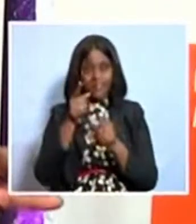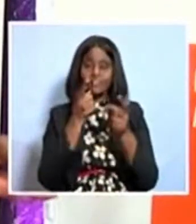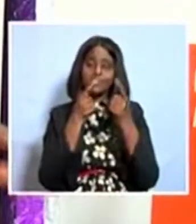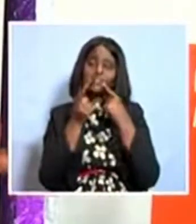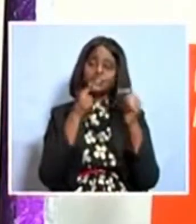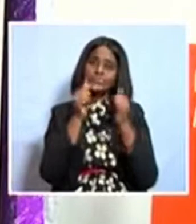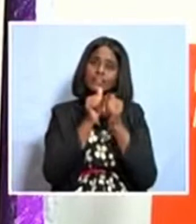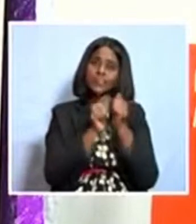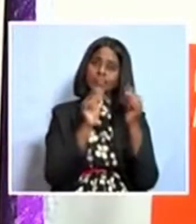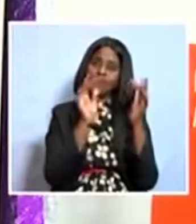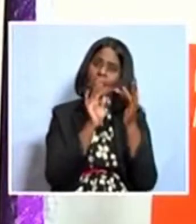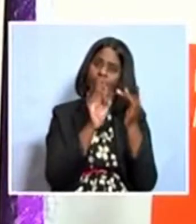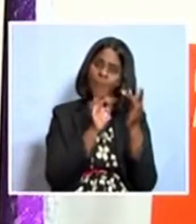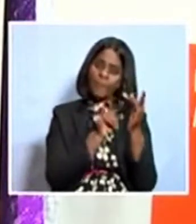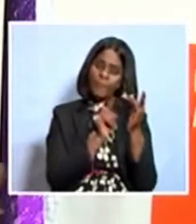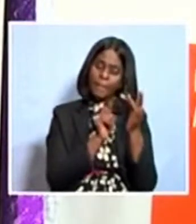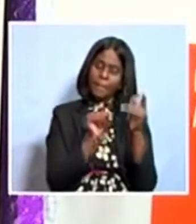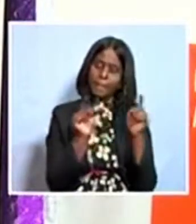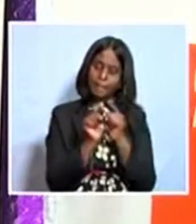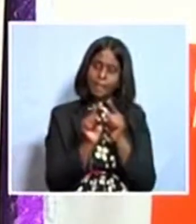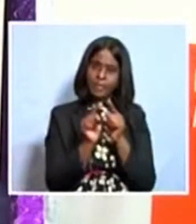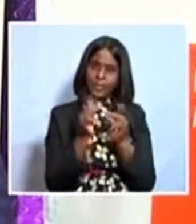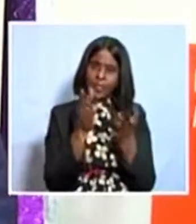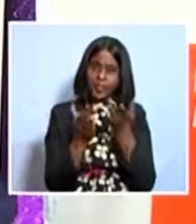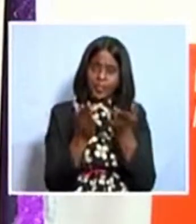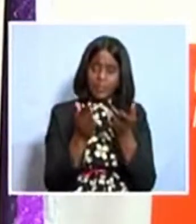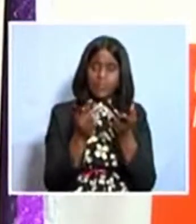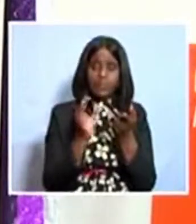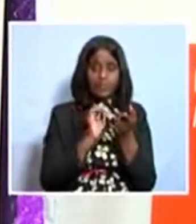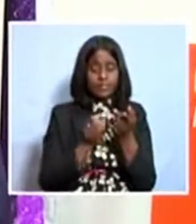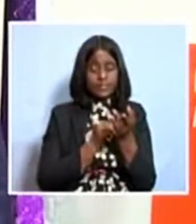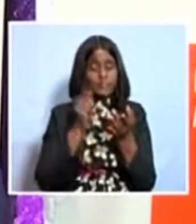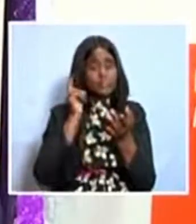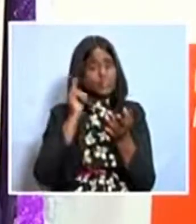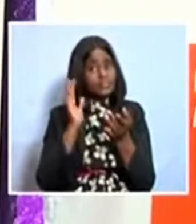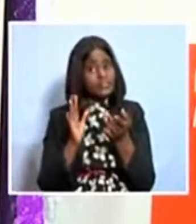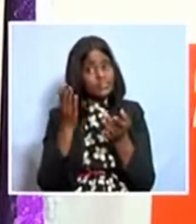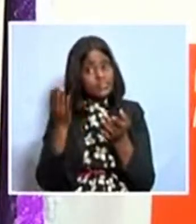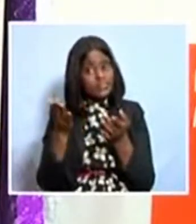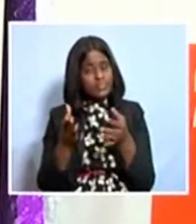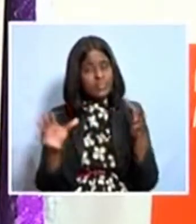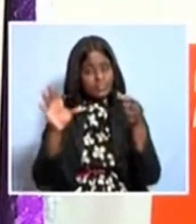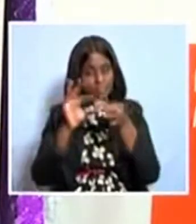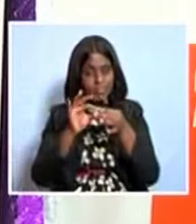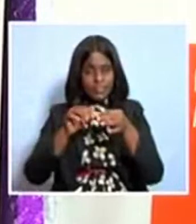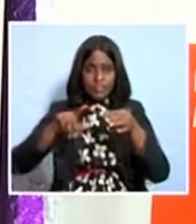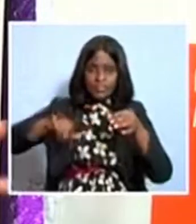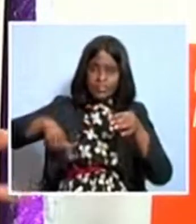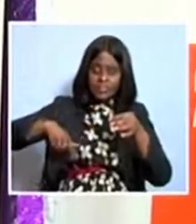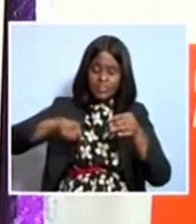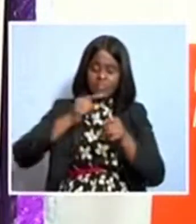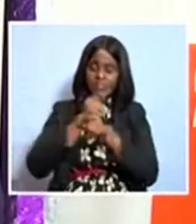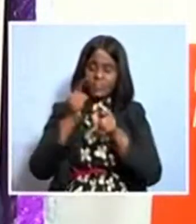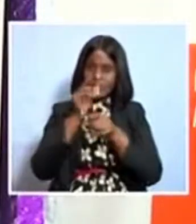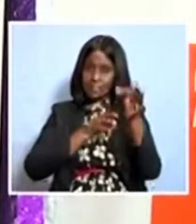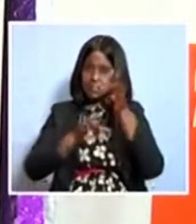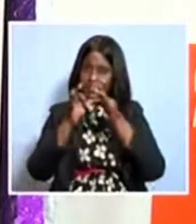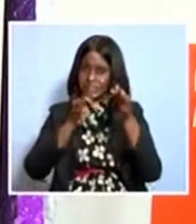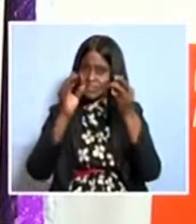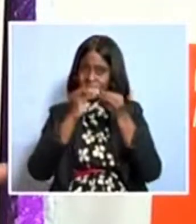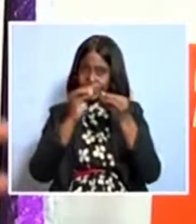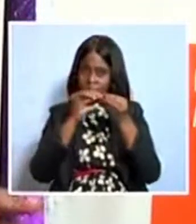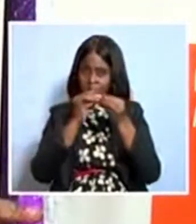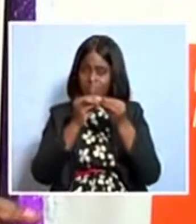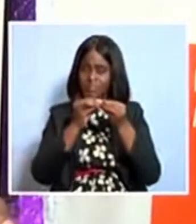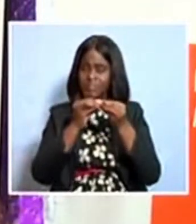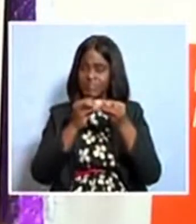internet connectivity as well. Maybe our listener, could be our viewer there, joined a little bit late. Maybe just elaborate more on